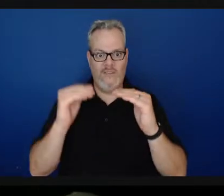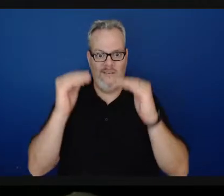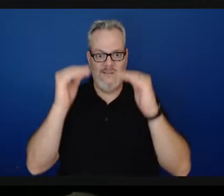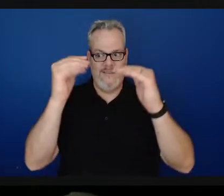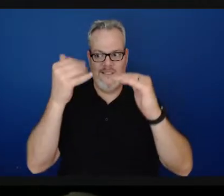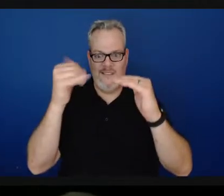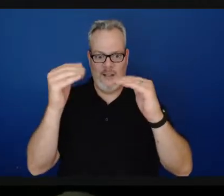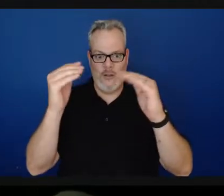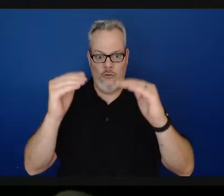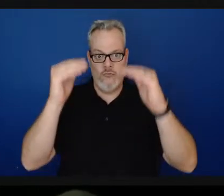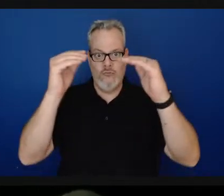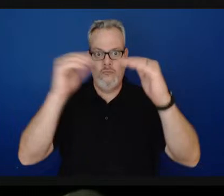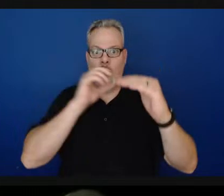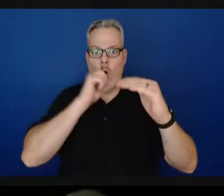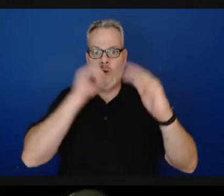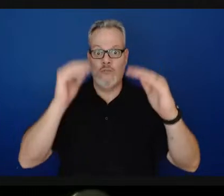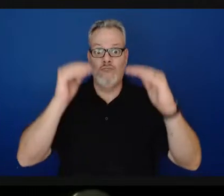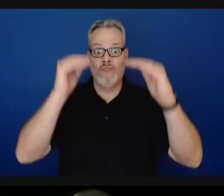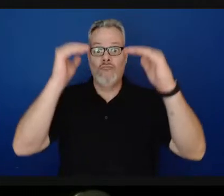are the shallowest here.